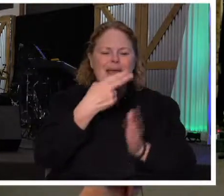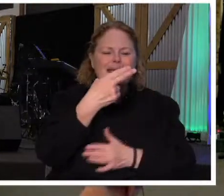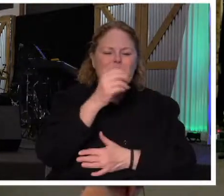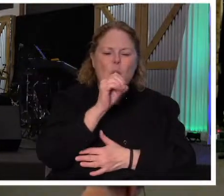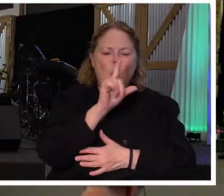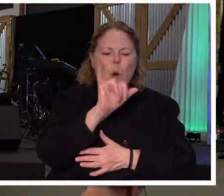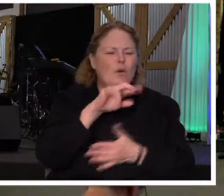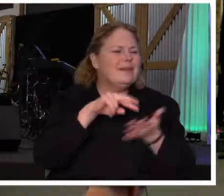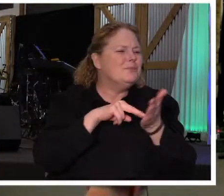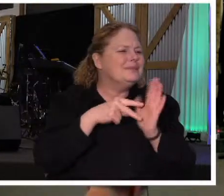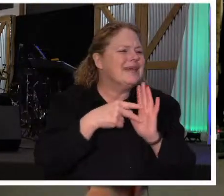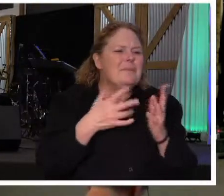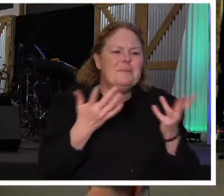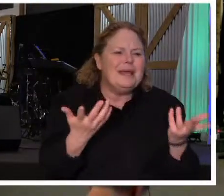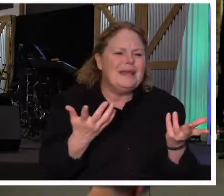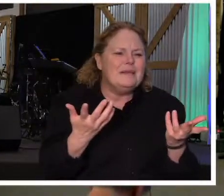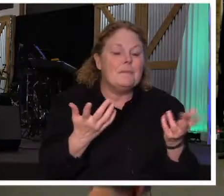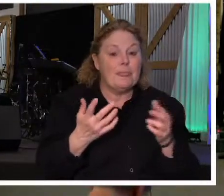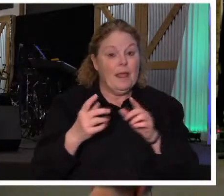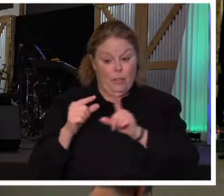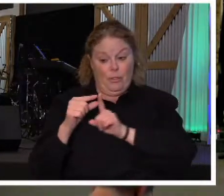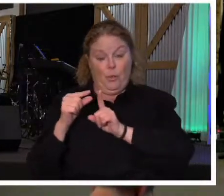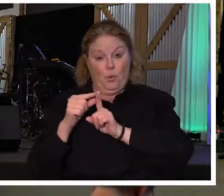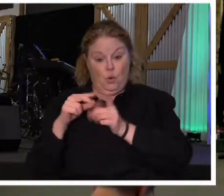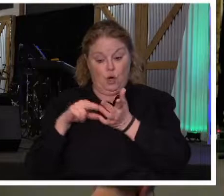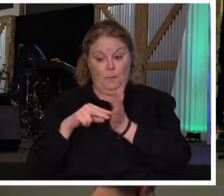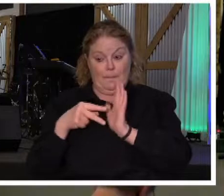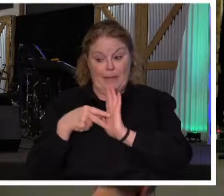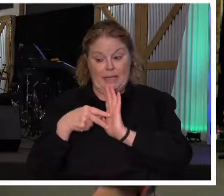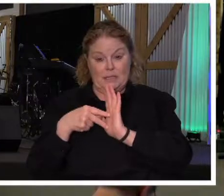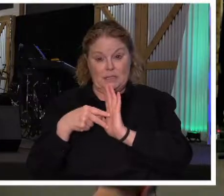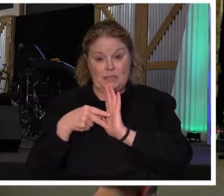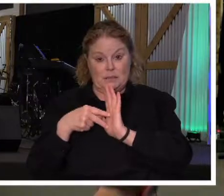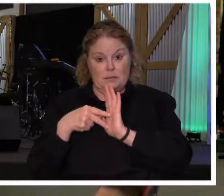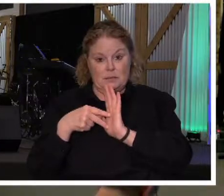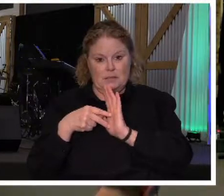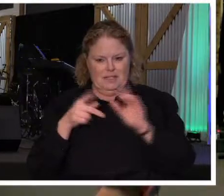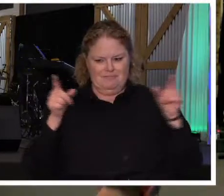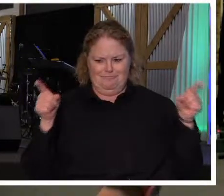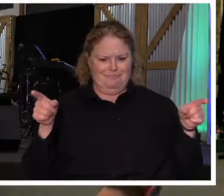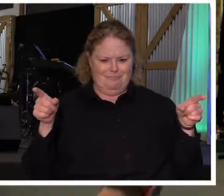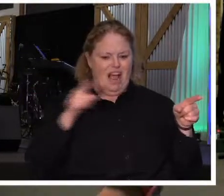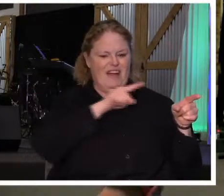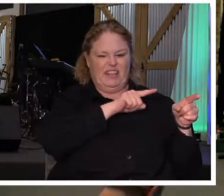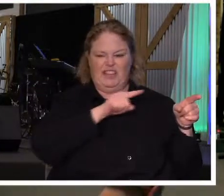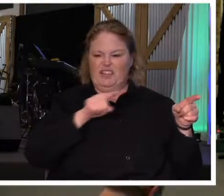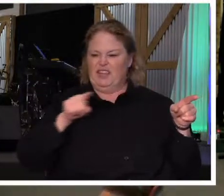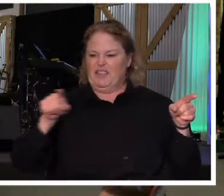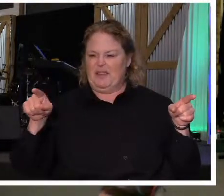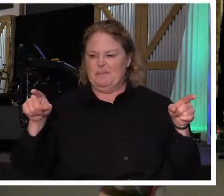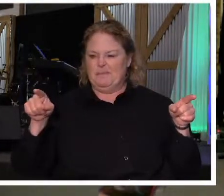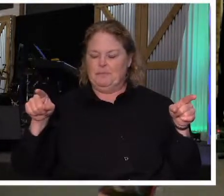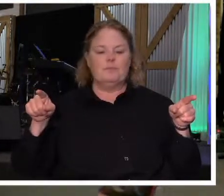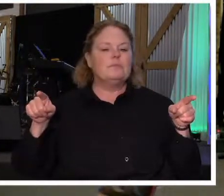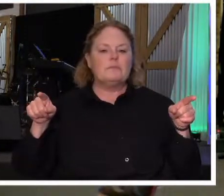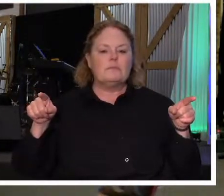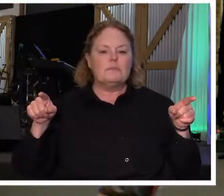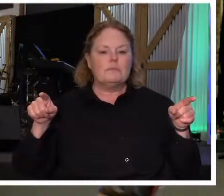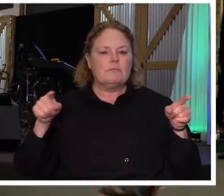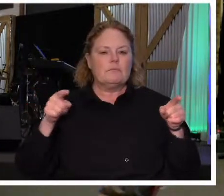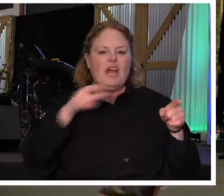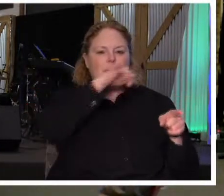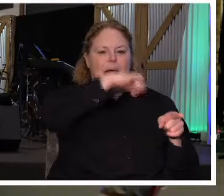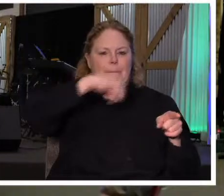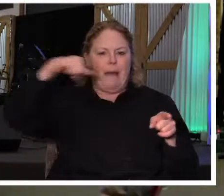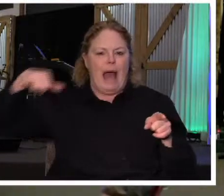the Hebrew word kadosho means infinitely unique superlativeness. Now, I had to look that up. Just going to be